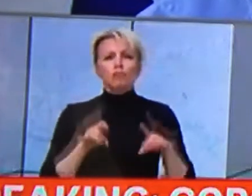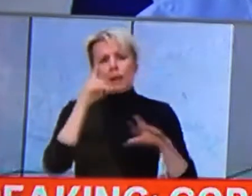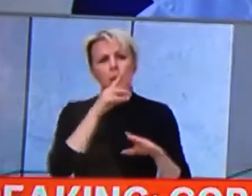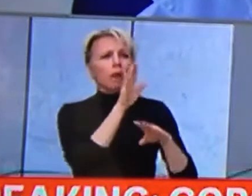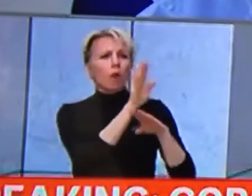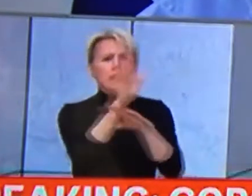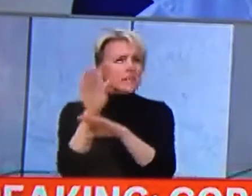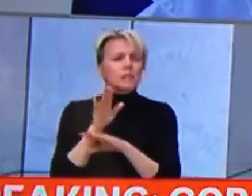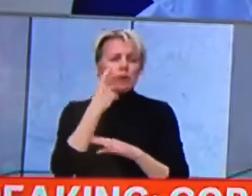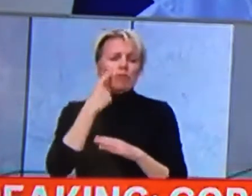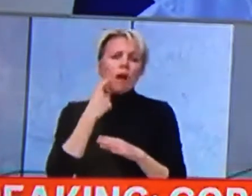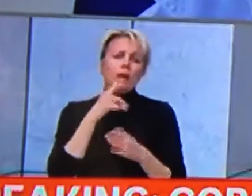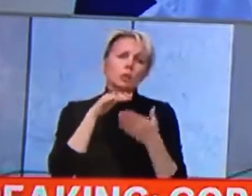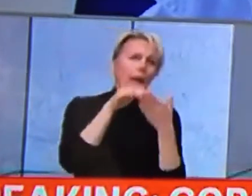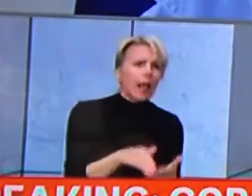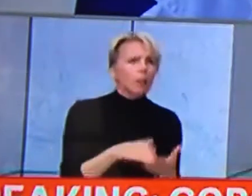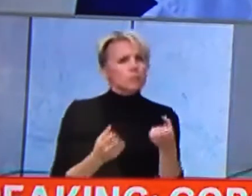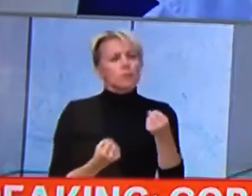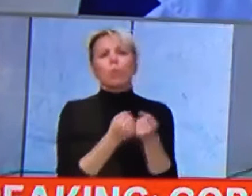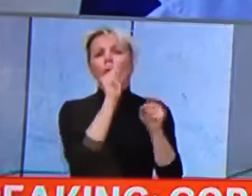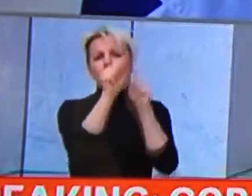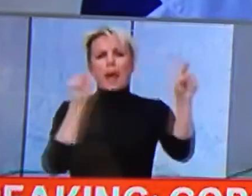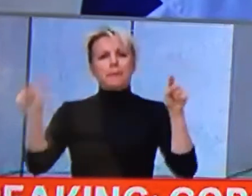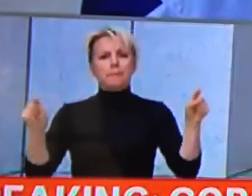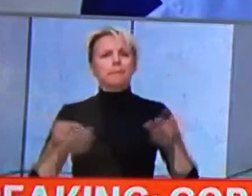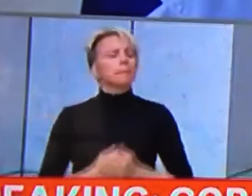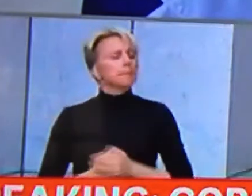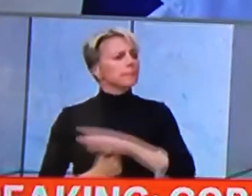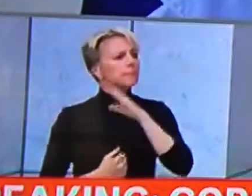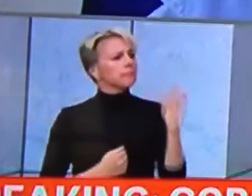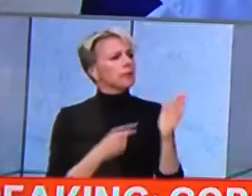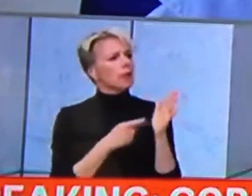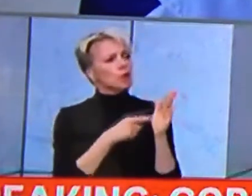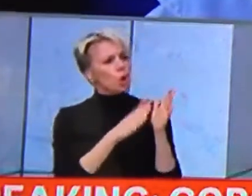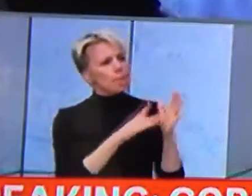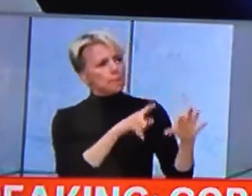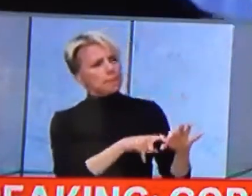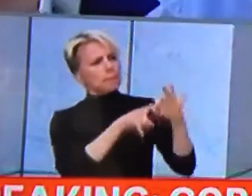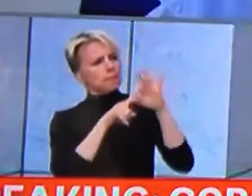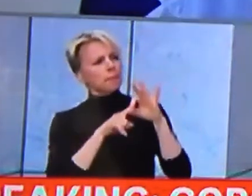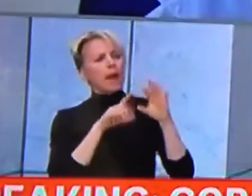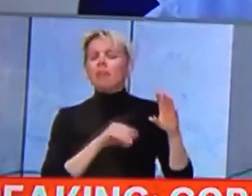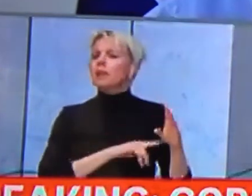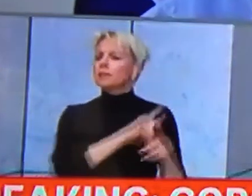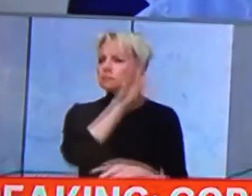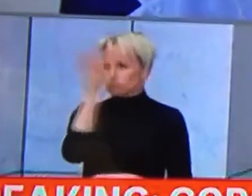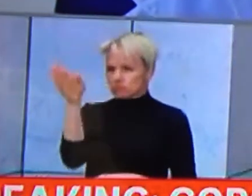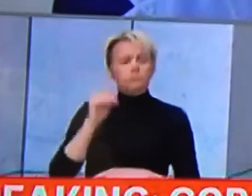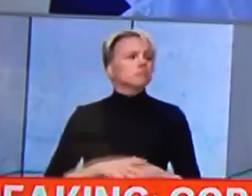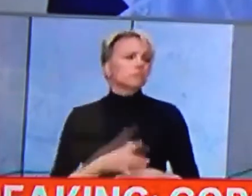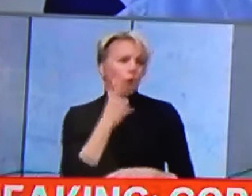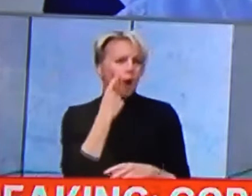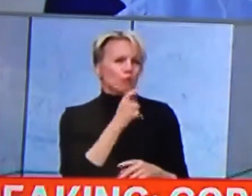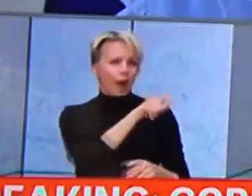doing our best to support them in whichever way we can. Now, we're going to go to Tom, and then we'll go right over the back there. I'll try and make sure everyone